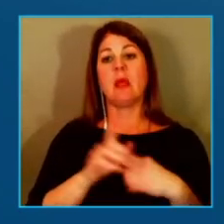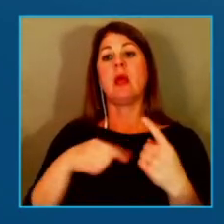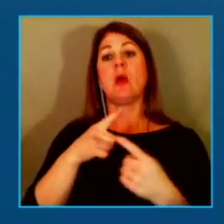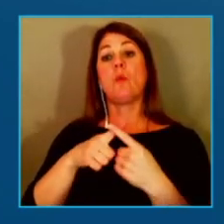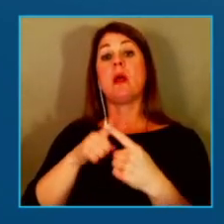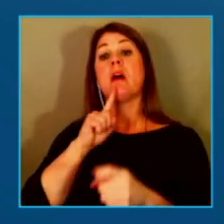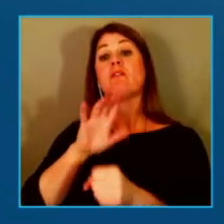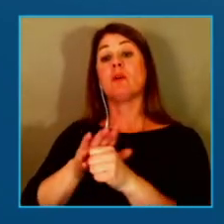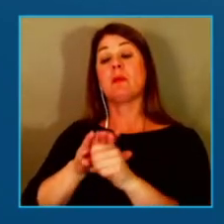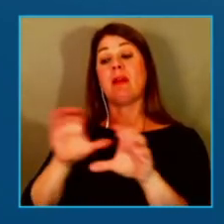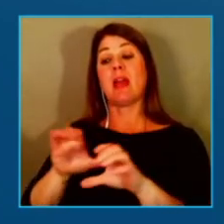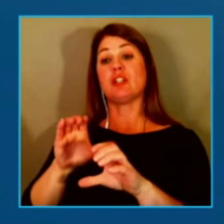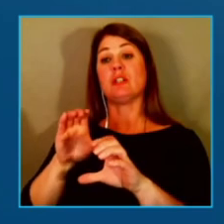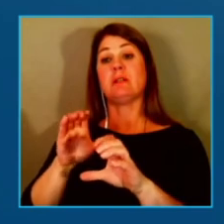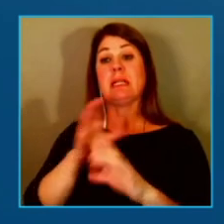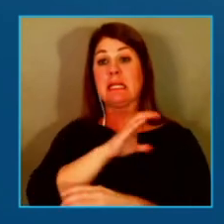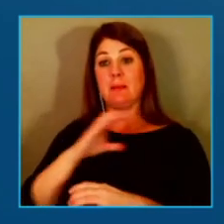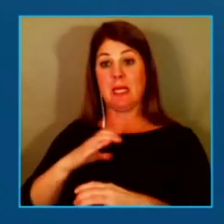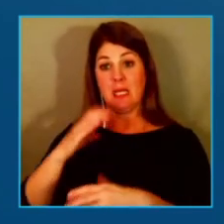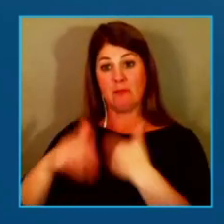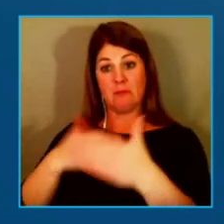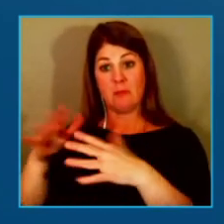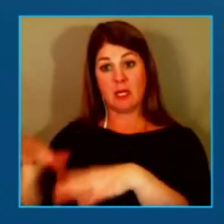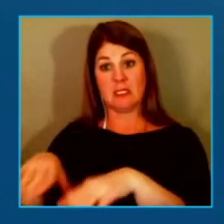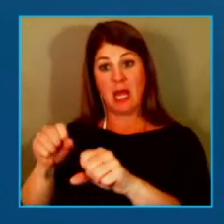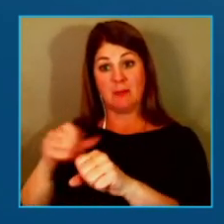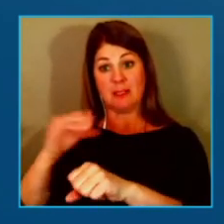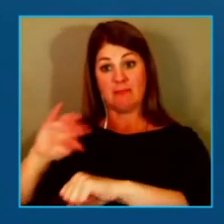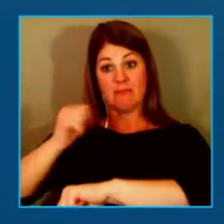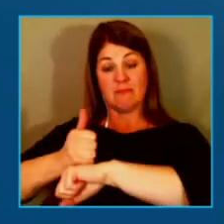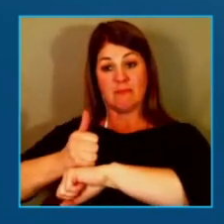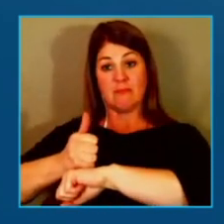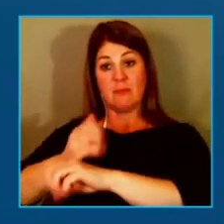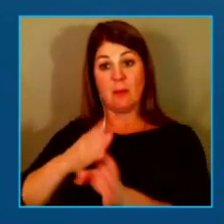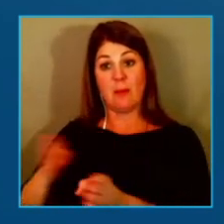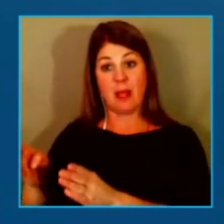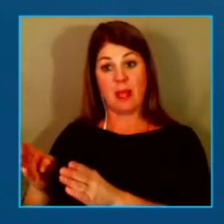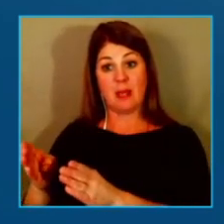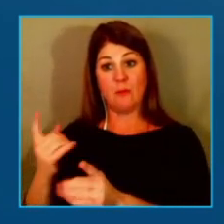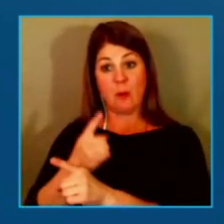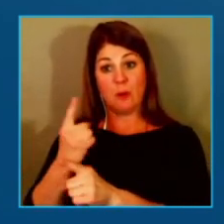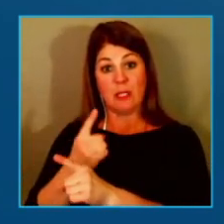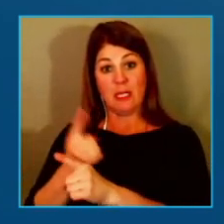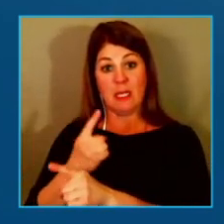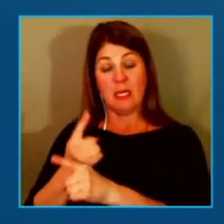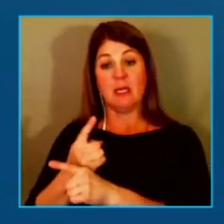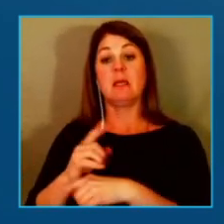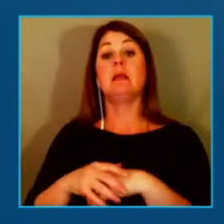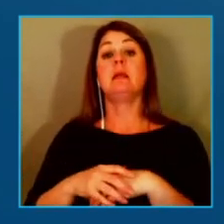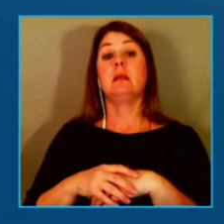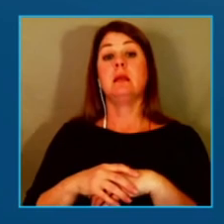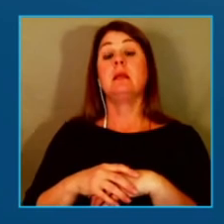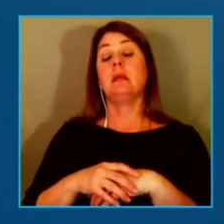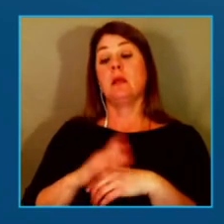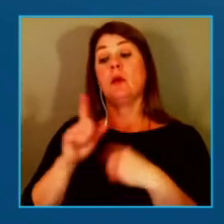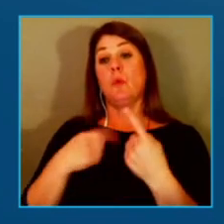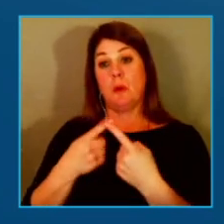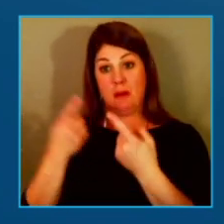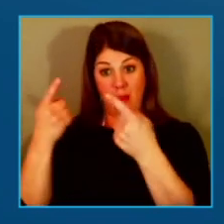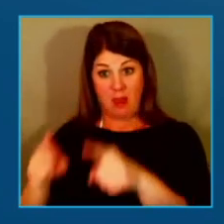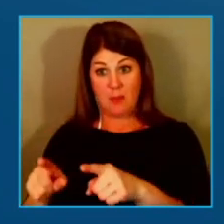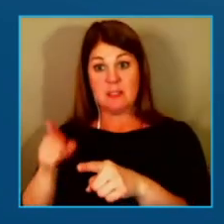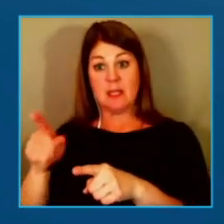goes forward and adopts and implements its plan properly. And in doing so, I'm sure they will